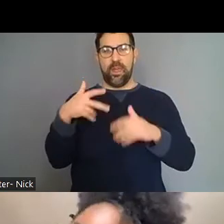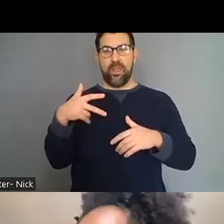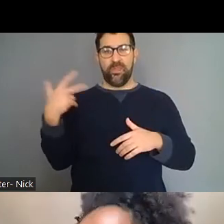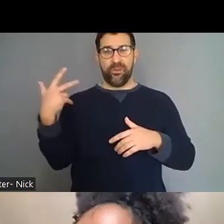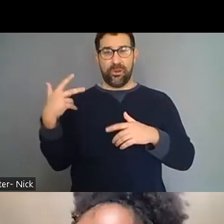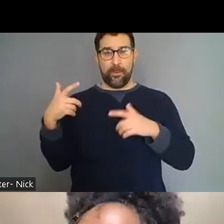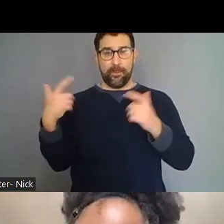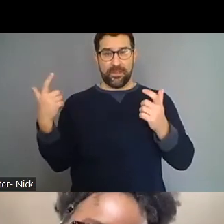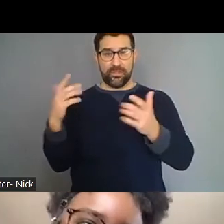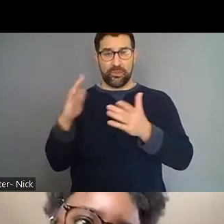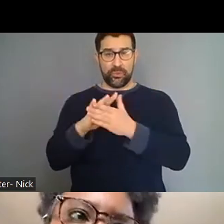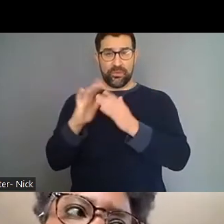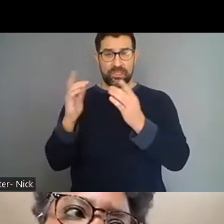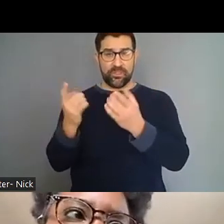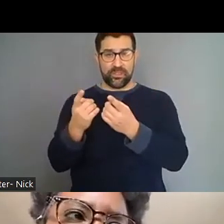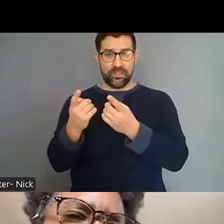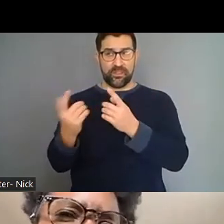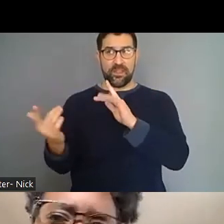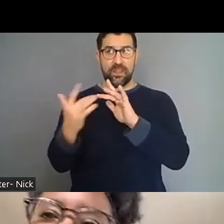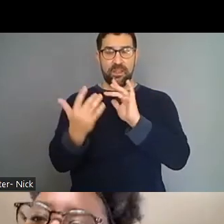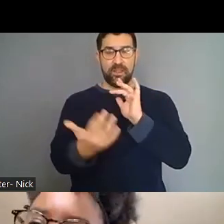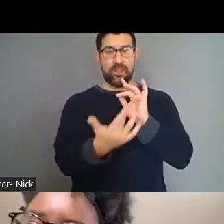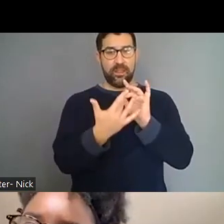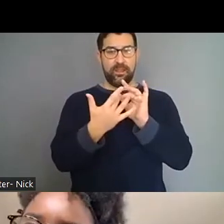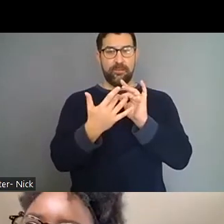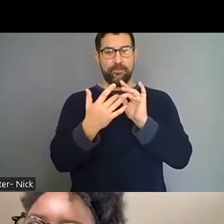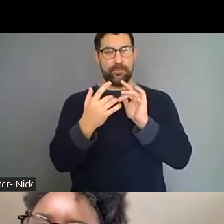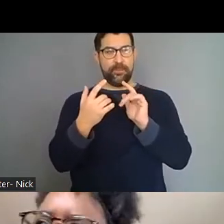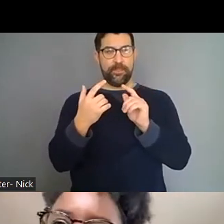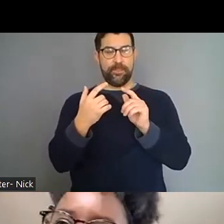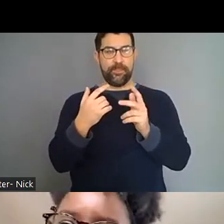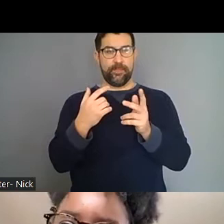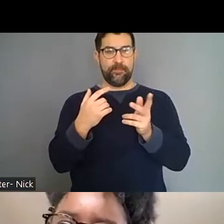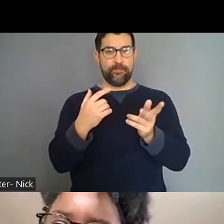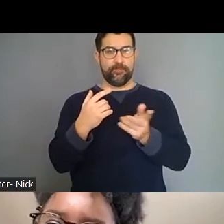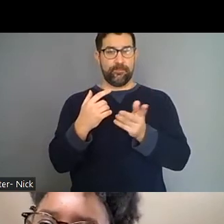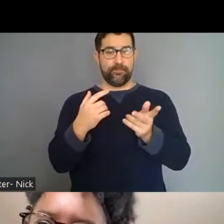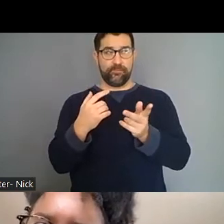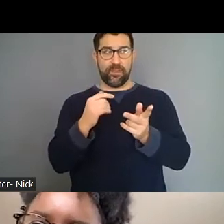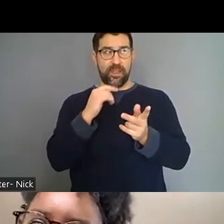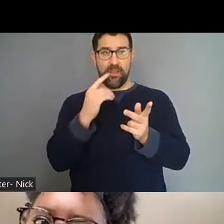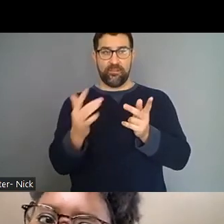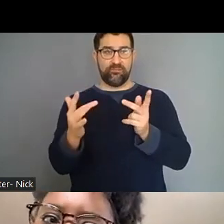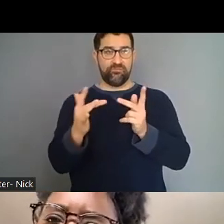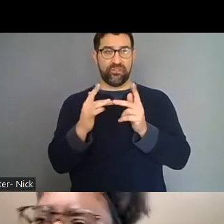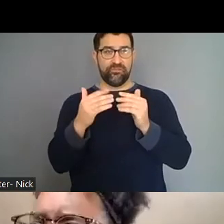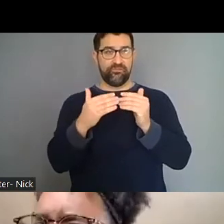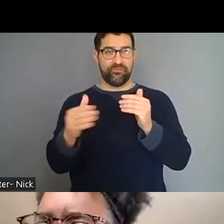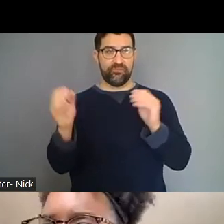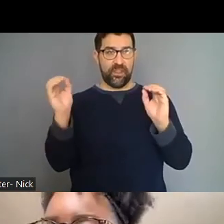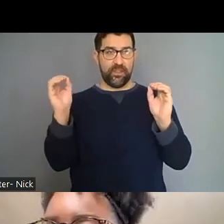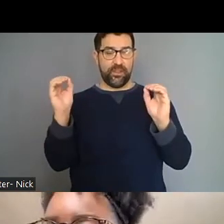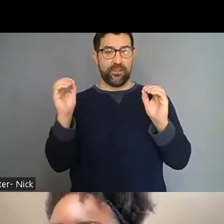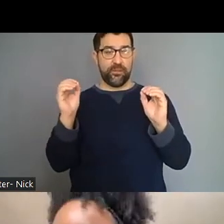district in this country, which we weren't so big on, and they actually haven't like touched back to us, which was